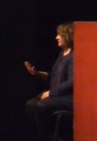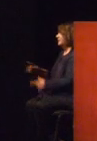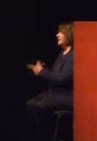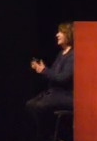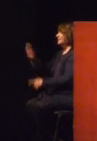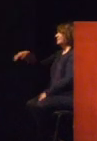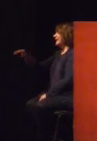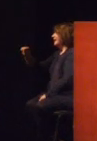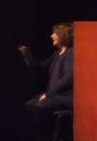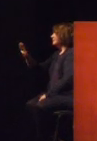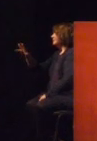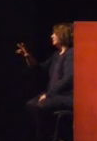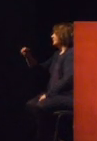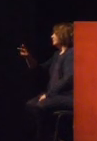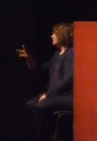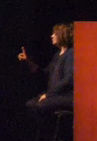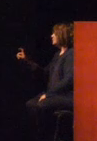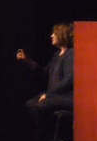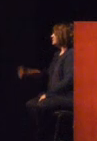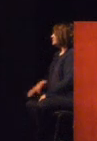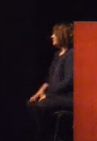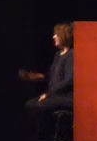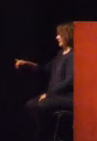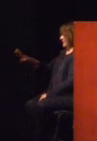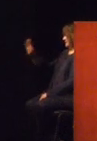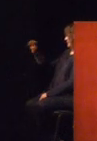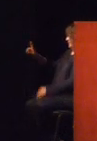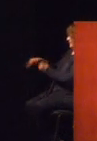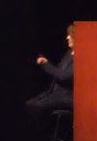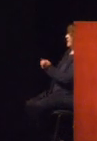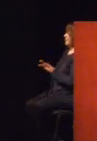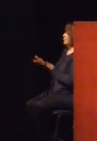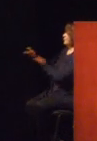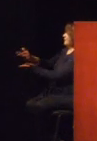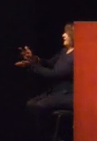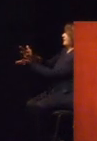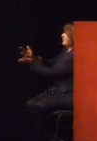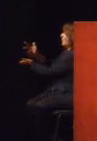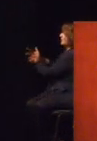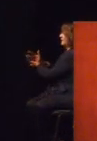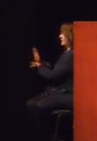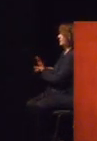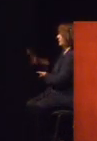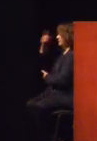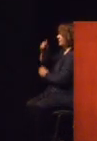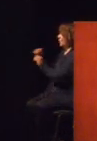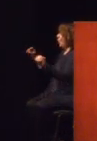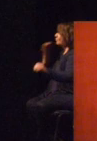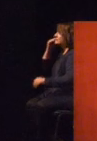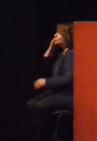AB 302. Which is the bill on providing parking on community colleges for homeless